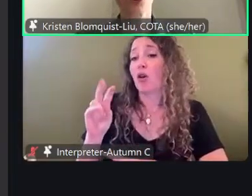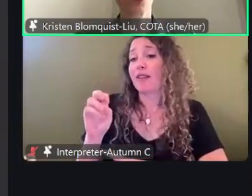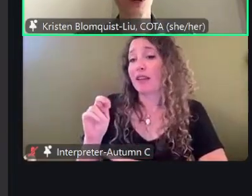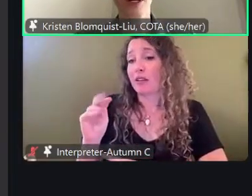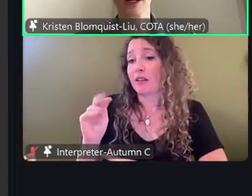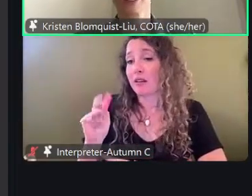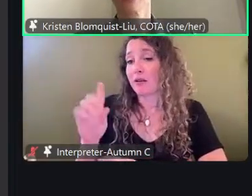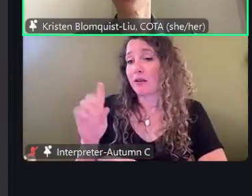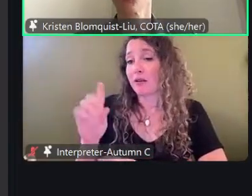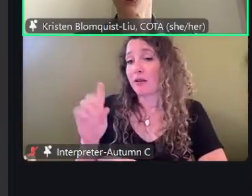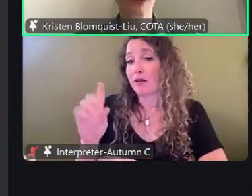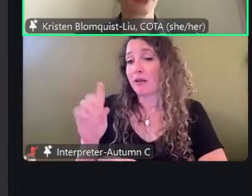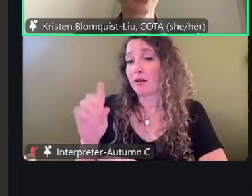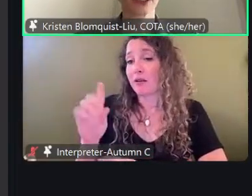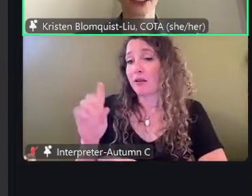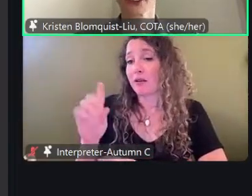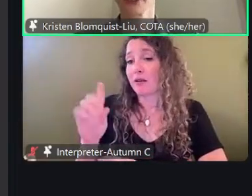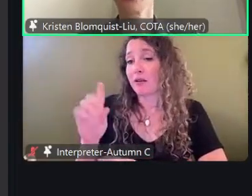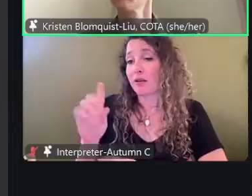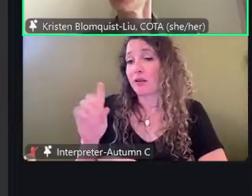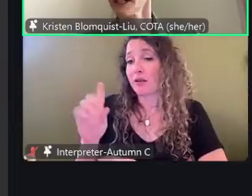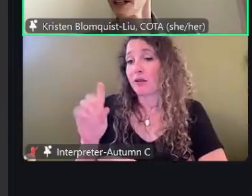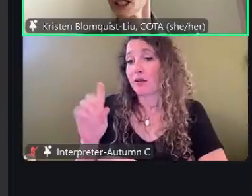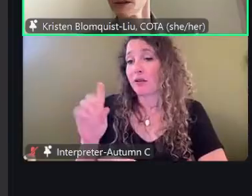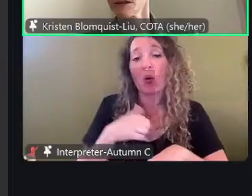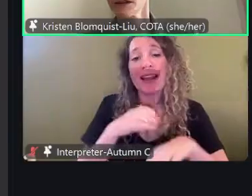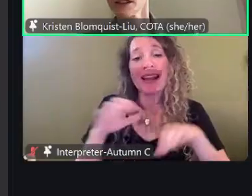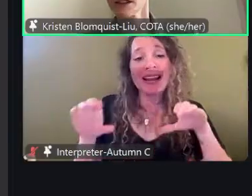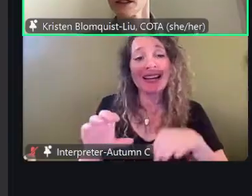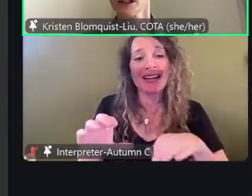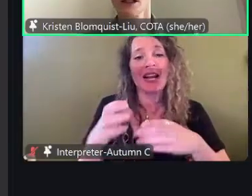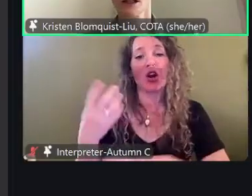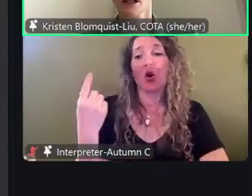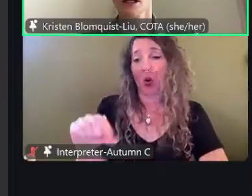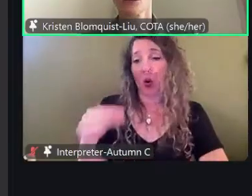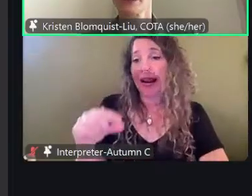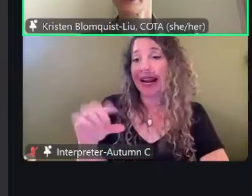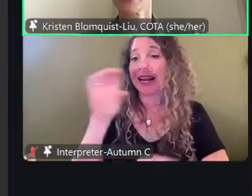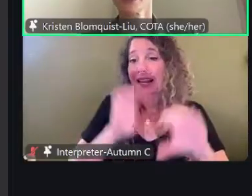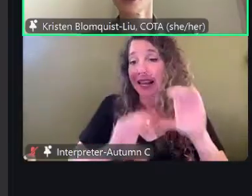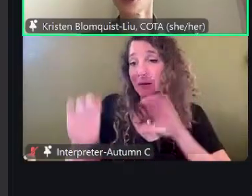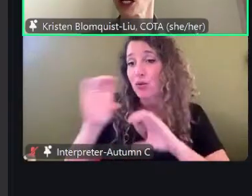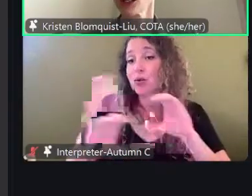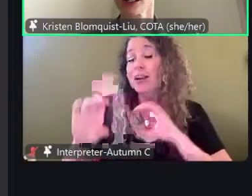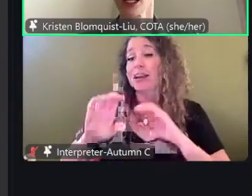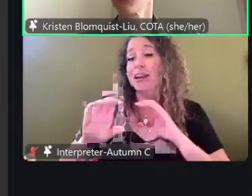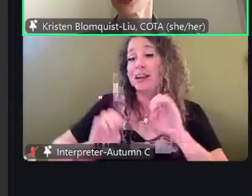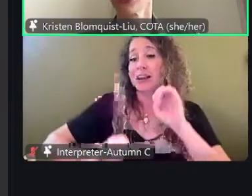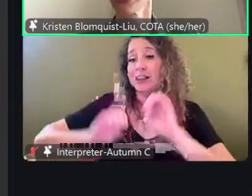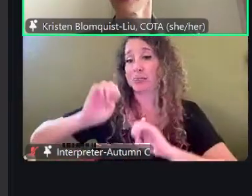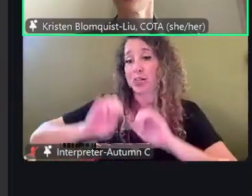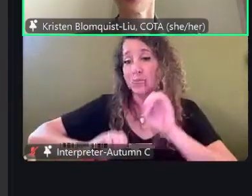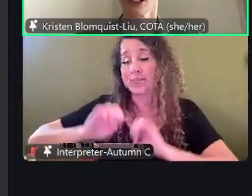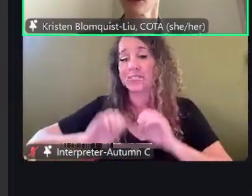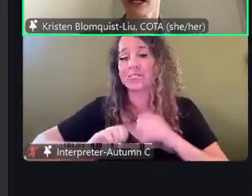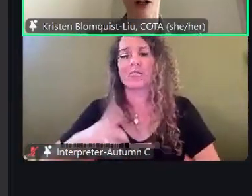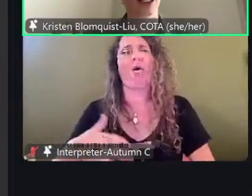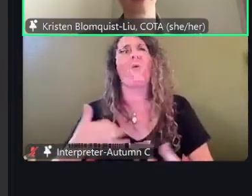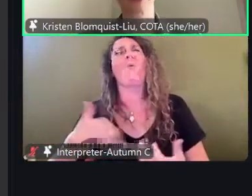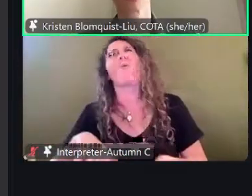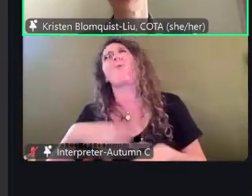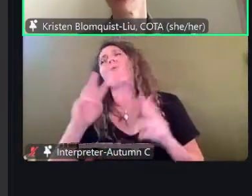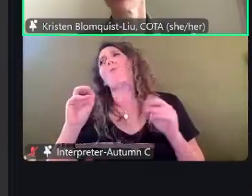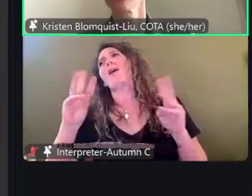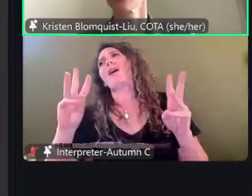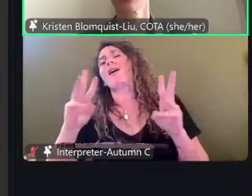And when we did green chemistry experiments, it was such a game changer